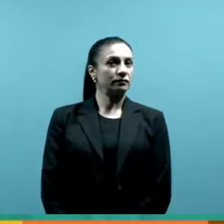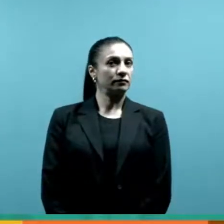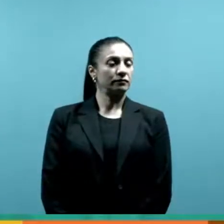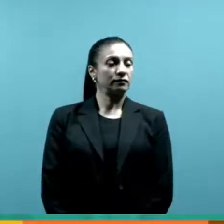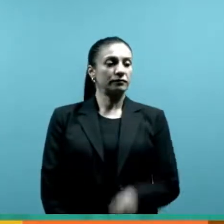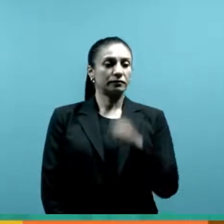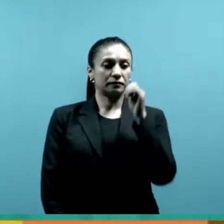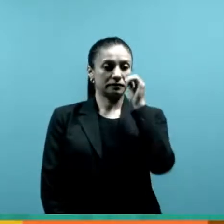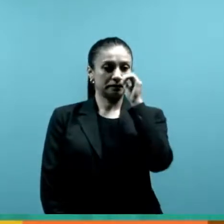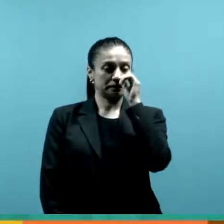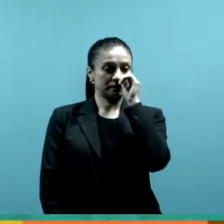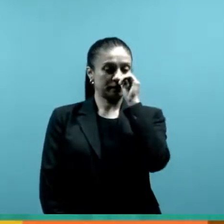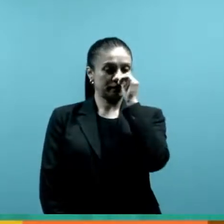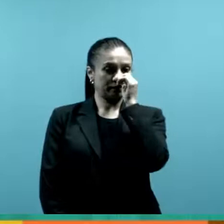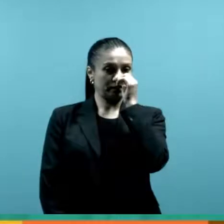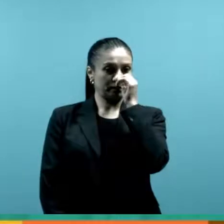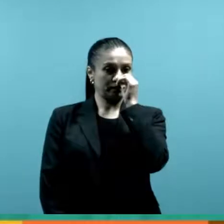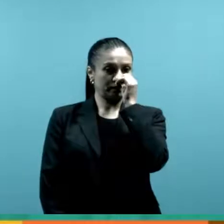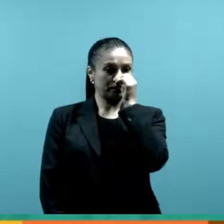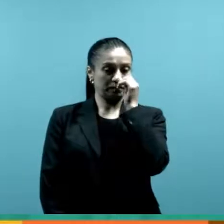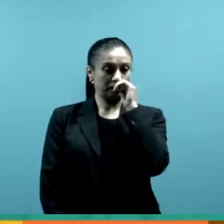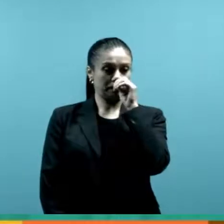So